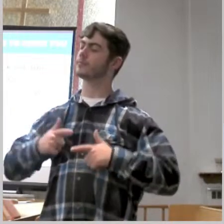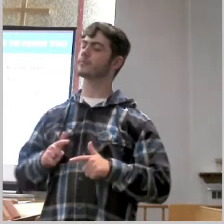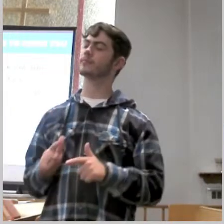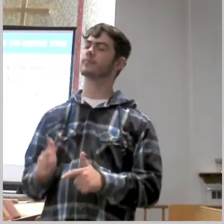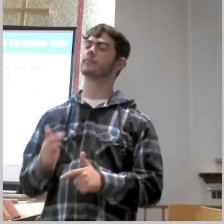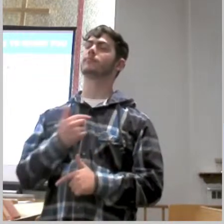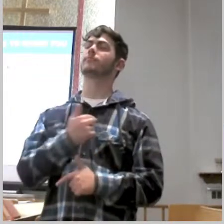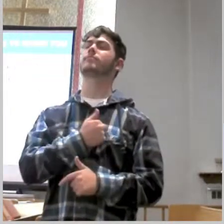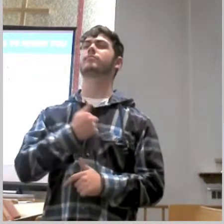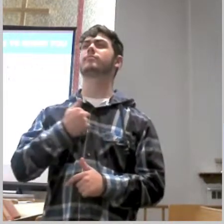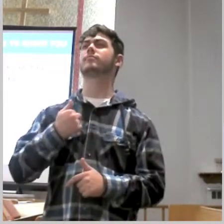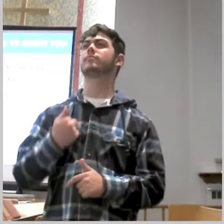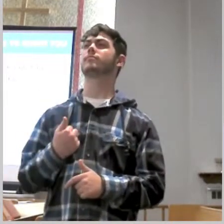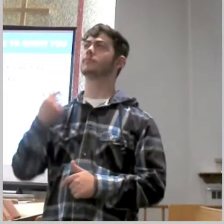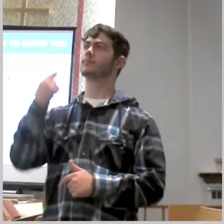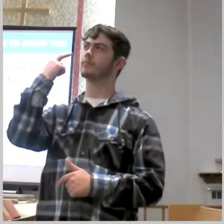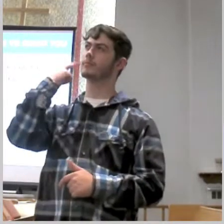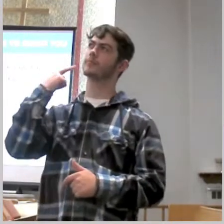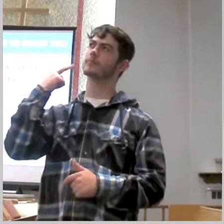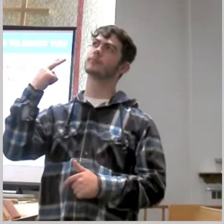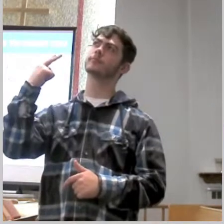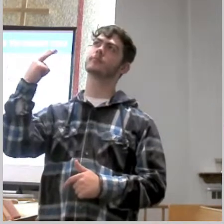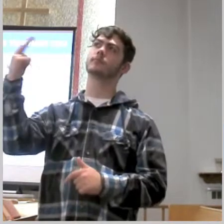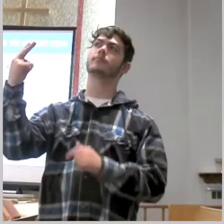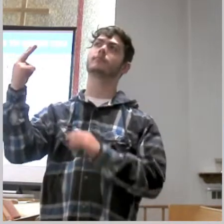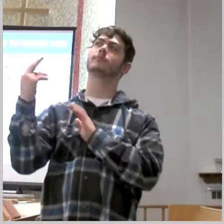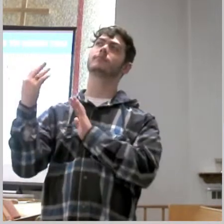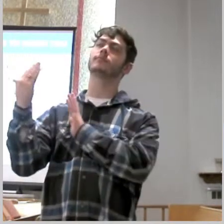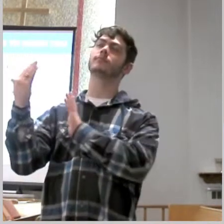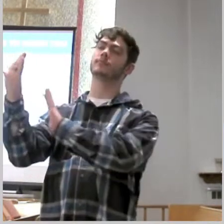Let us see you